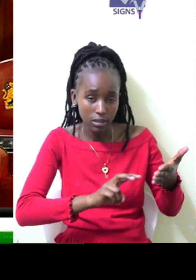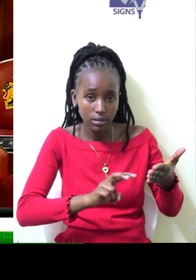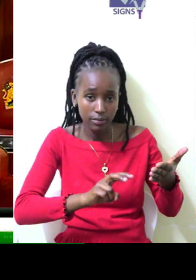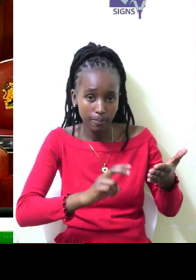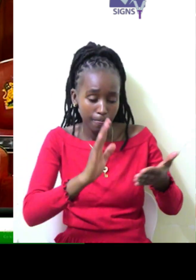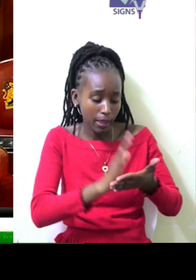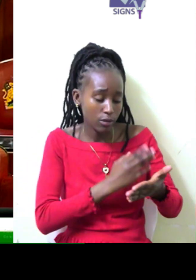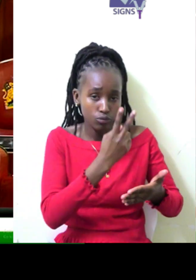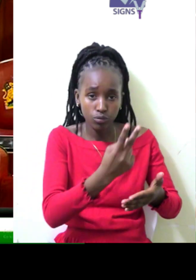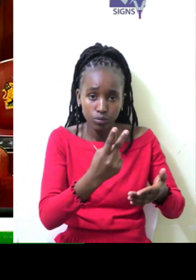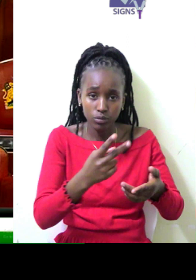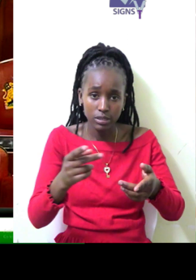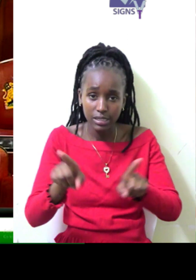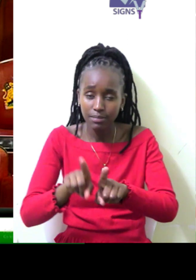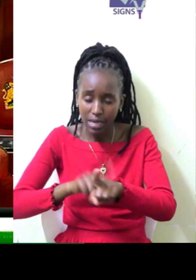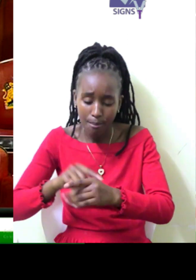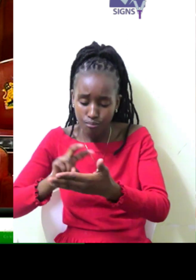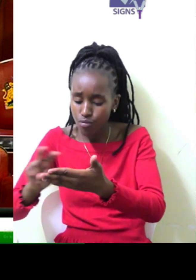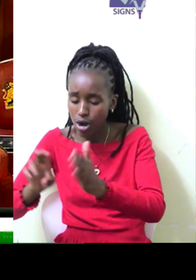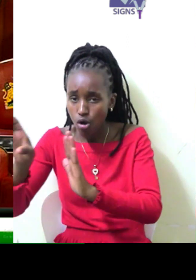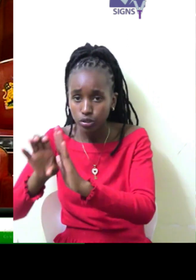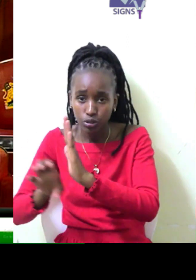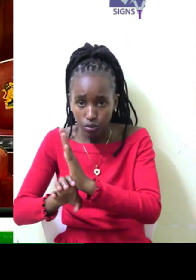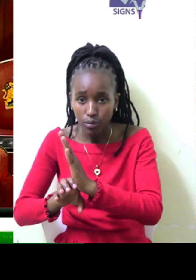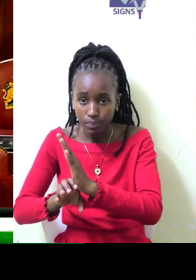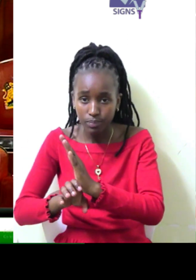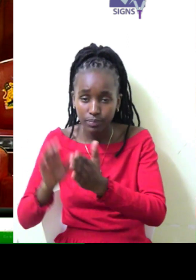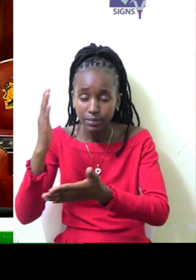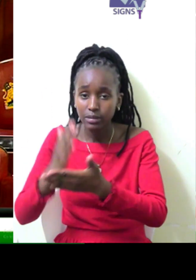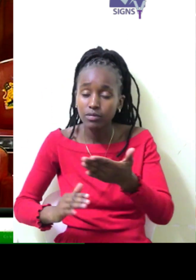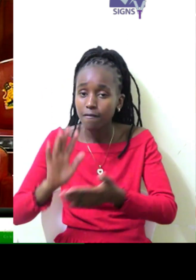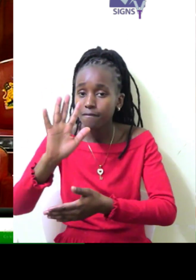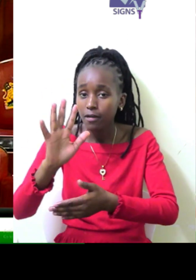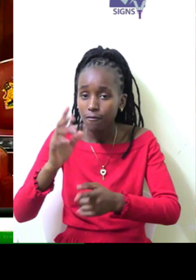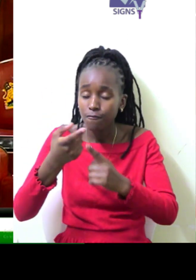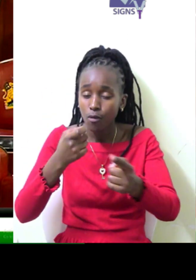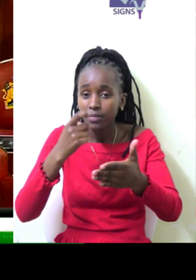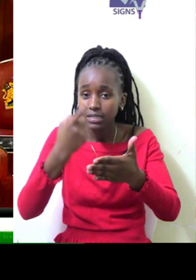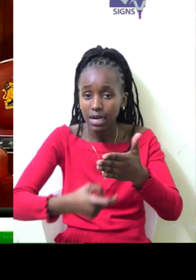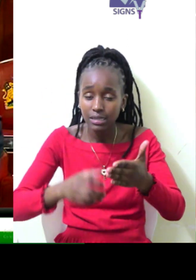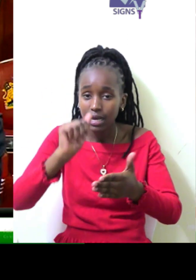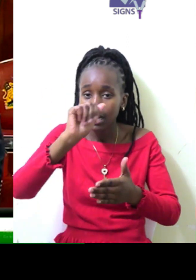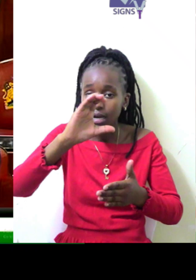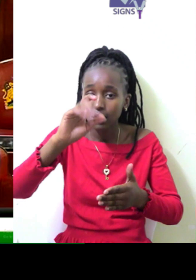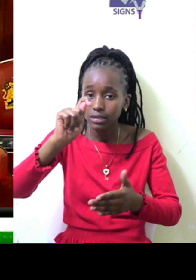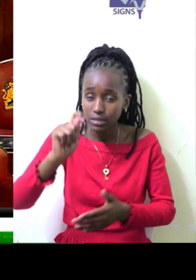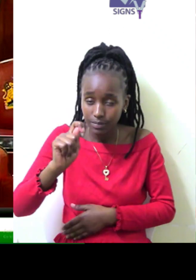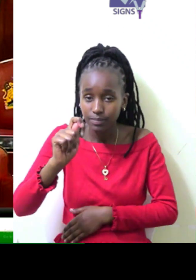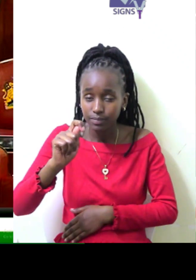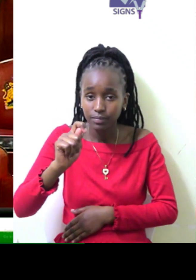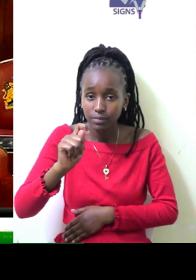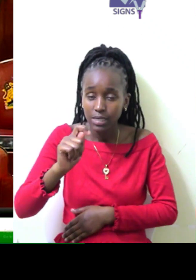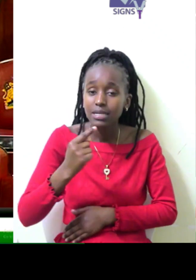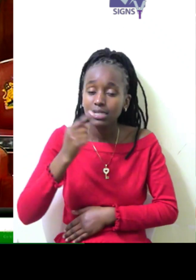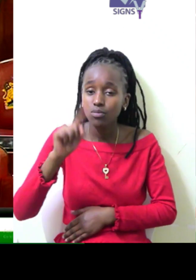subsection 5 of the Tax Act referred, includes